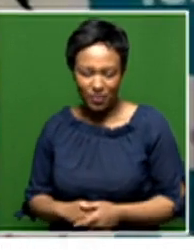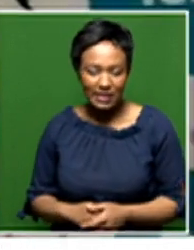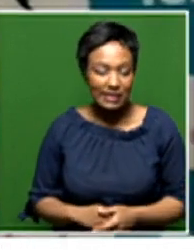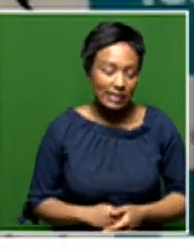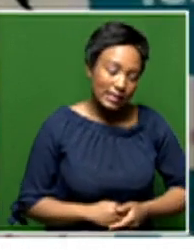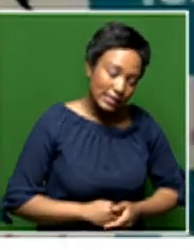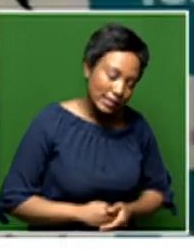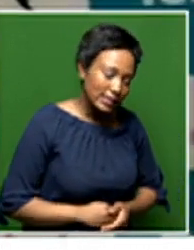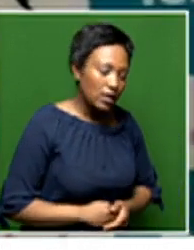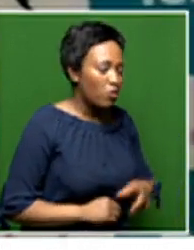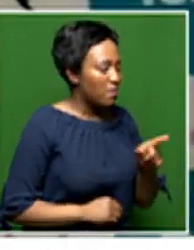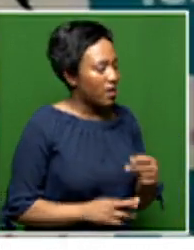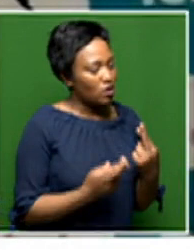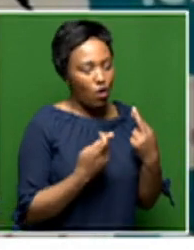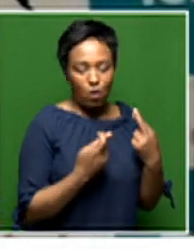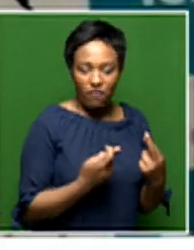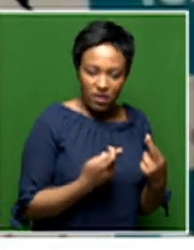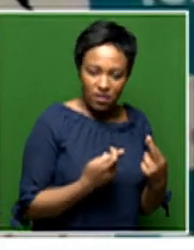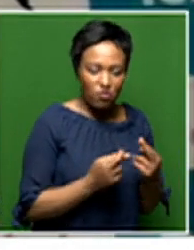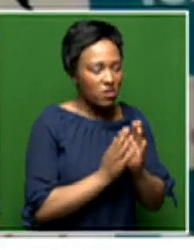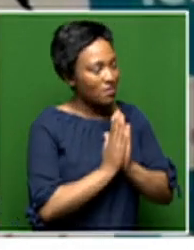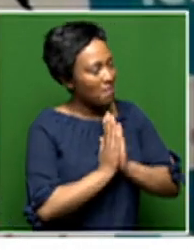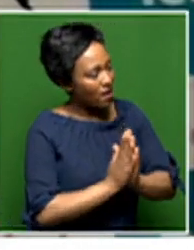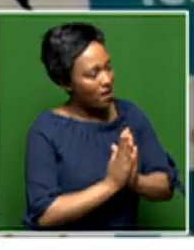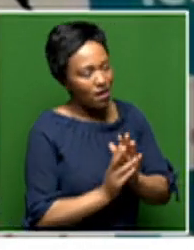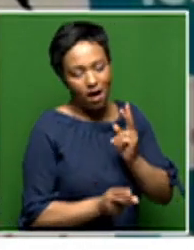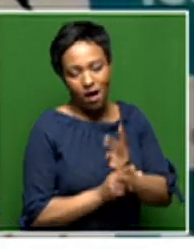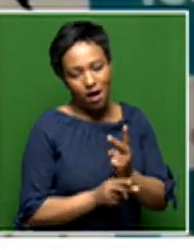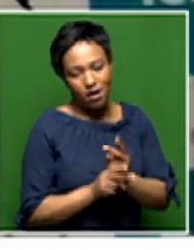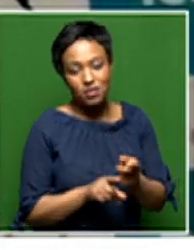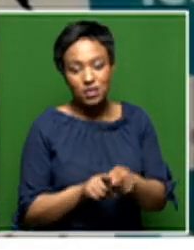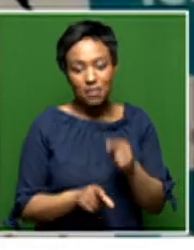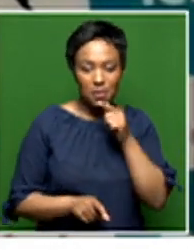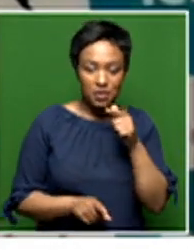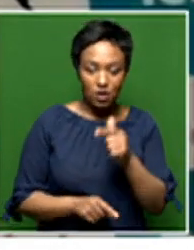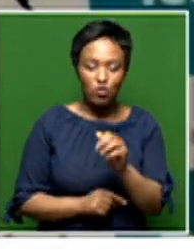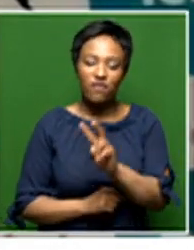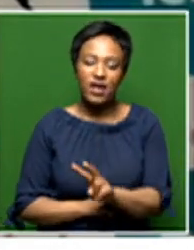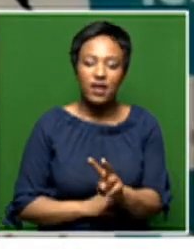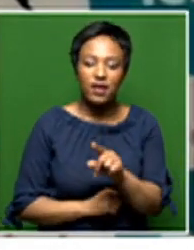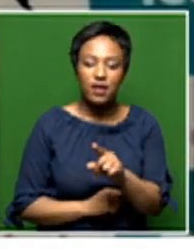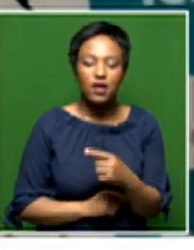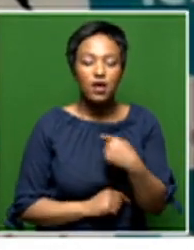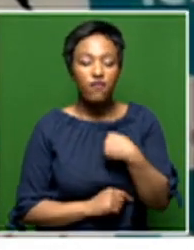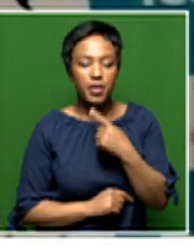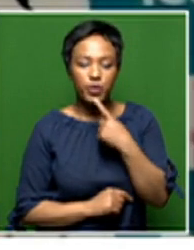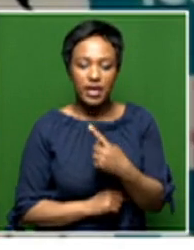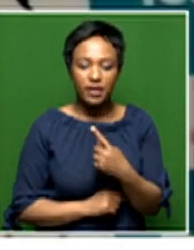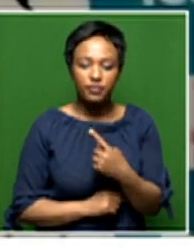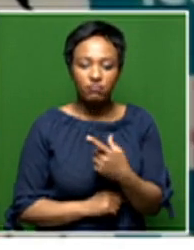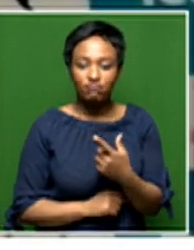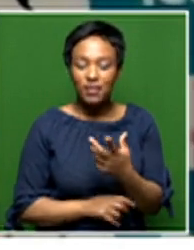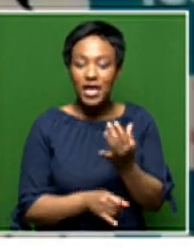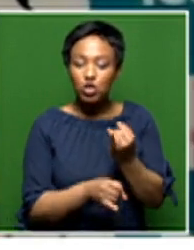I think that's the only thing we can do because, as I said to you, Raylan, and it's a sad moment to say, for me to say, you know, we don't even have